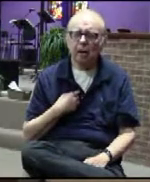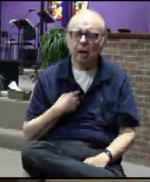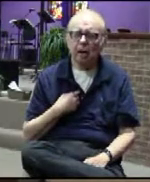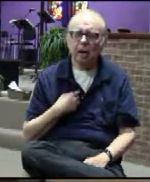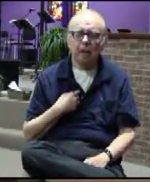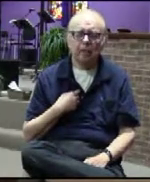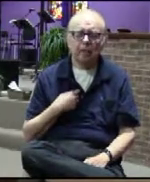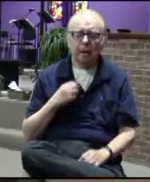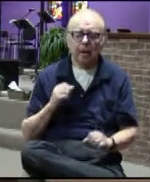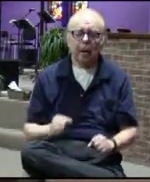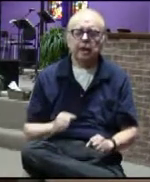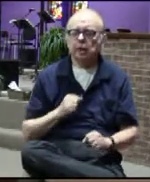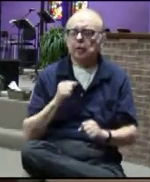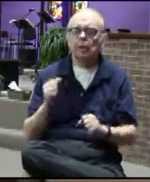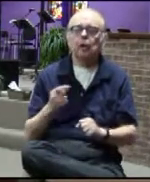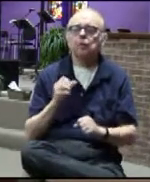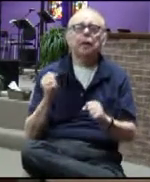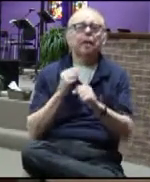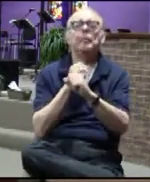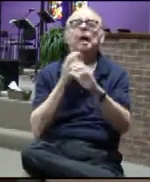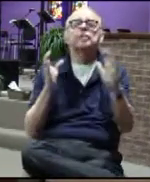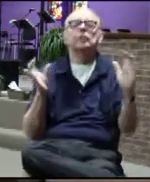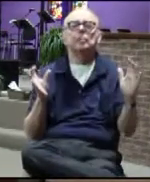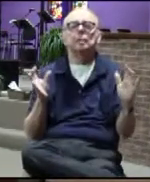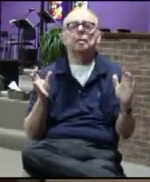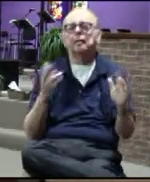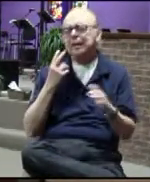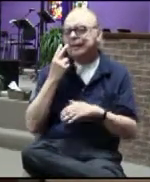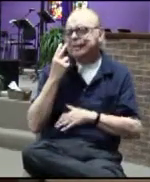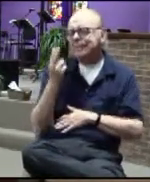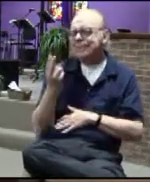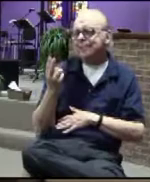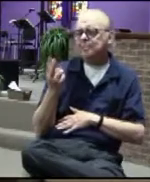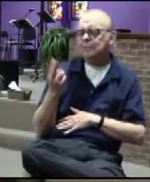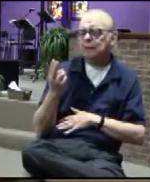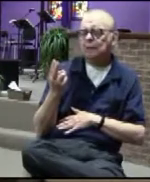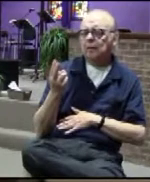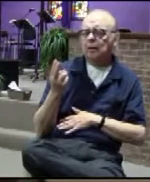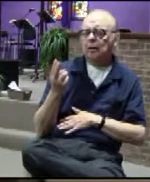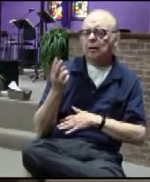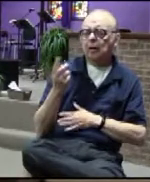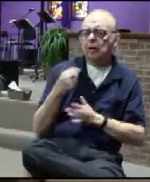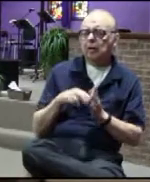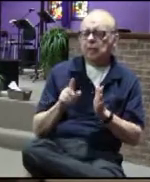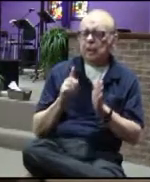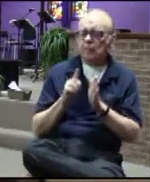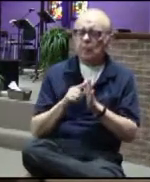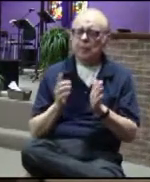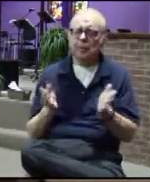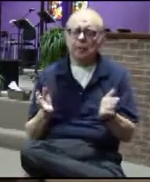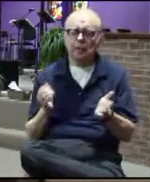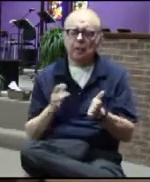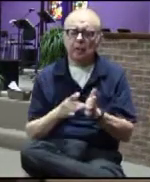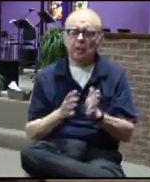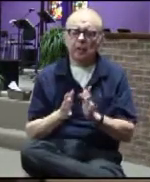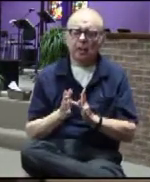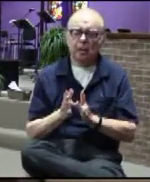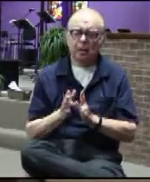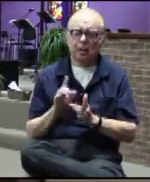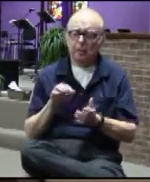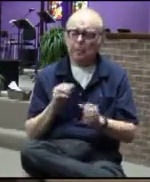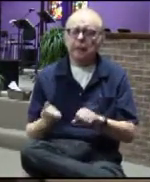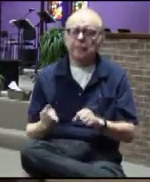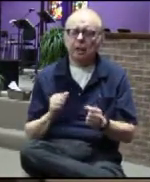I can only imagine you see it was in this very moment when Jesus was